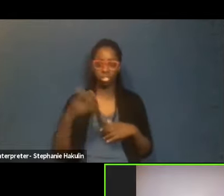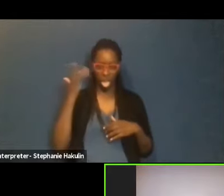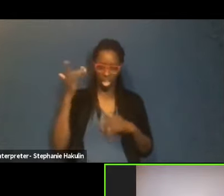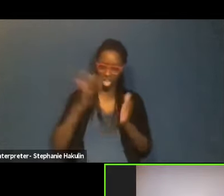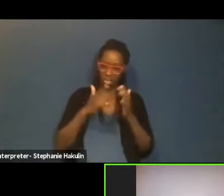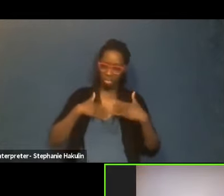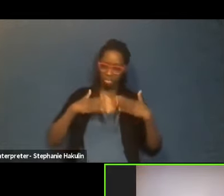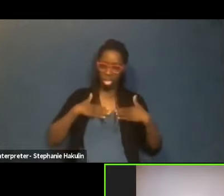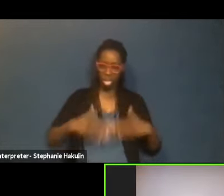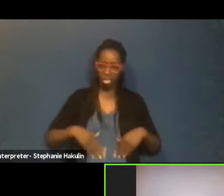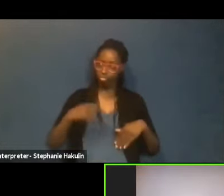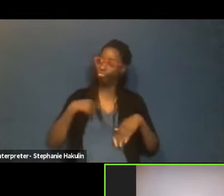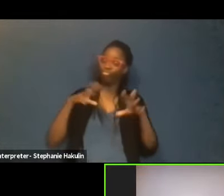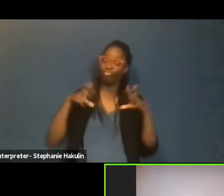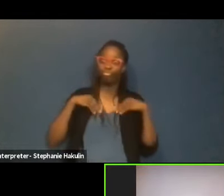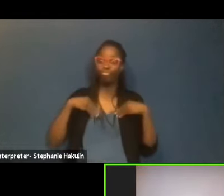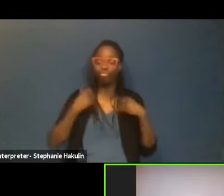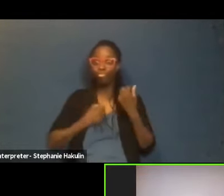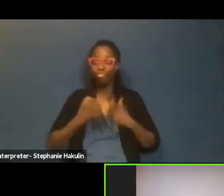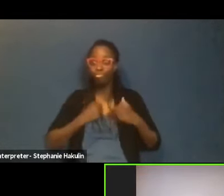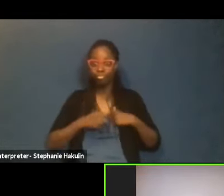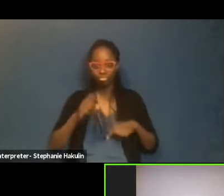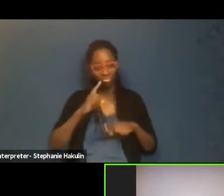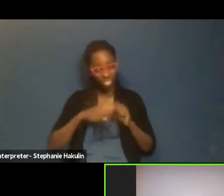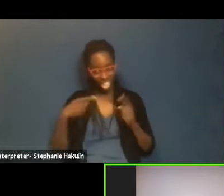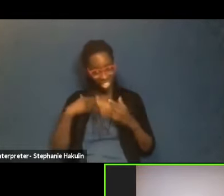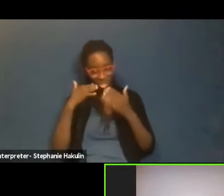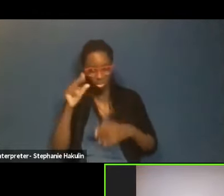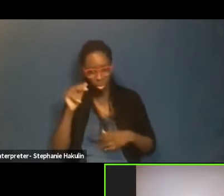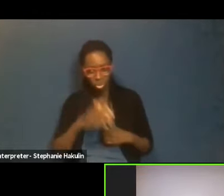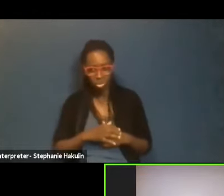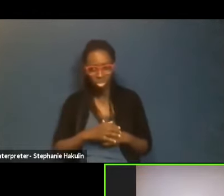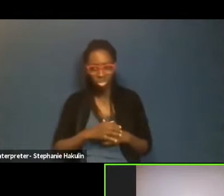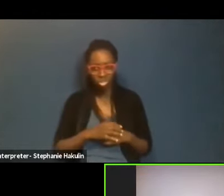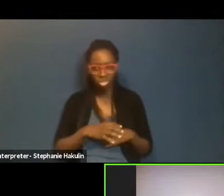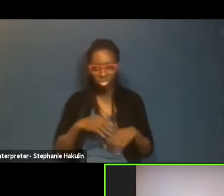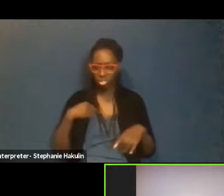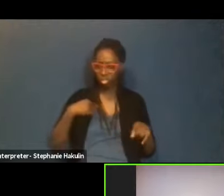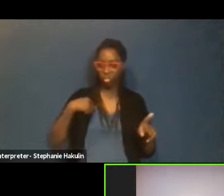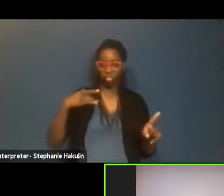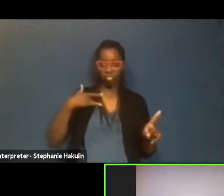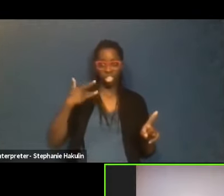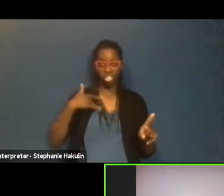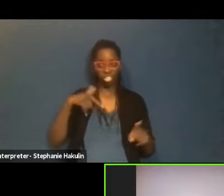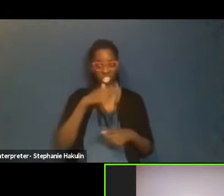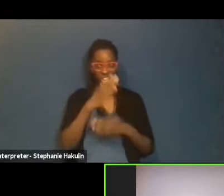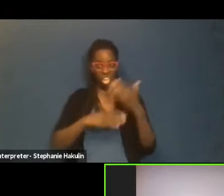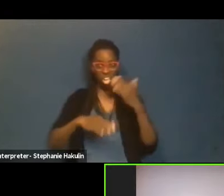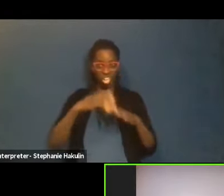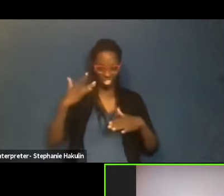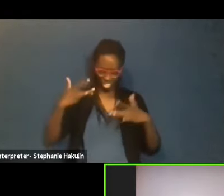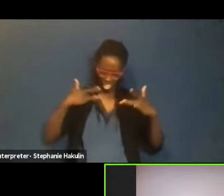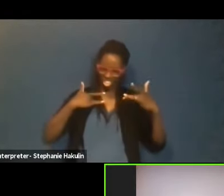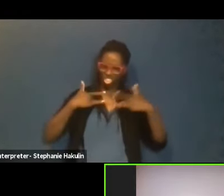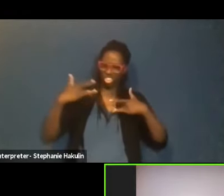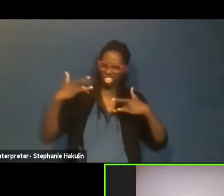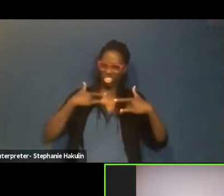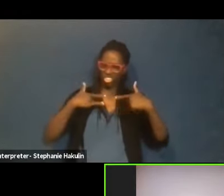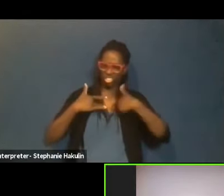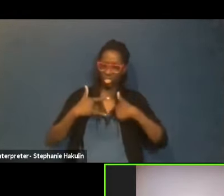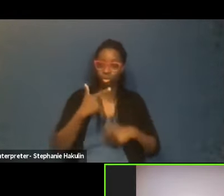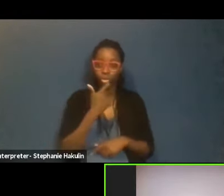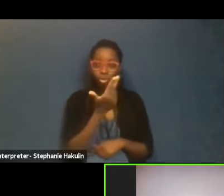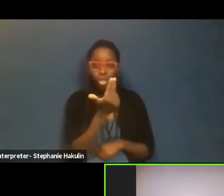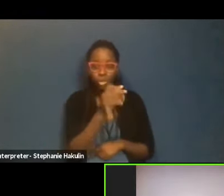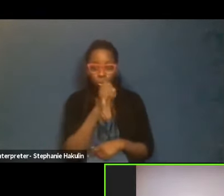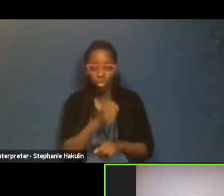said, thank you. Later that night, I still felt his hand imprinted on my chest. 13, my best guy friend bruises my wrist after I tell him